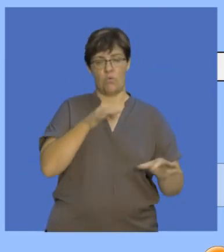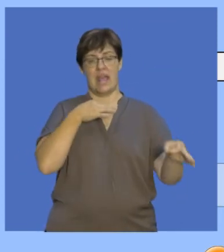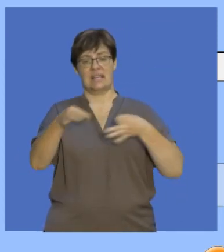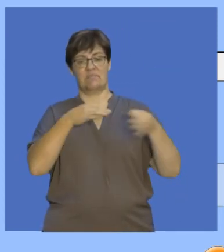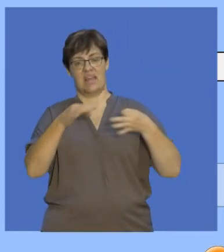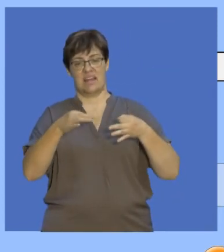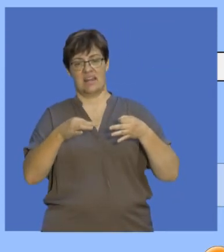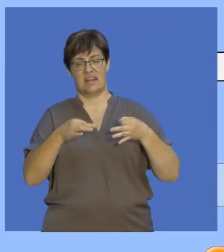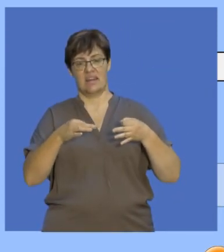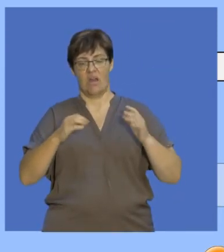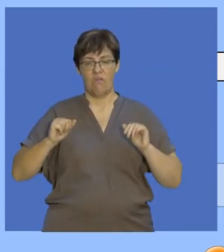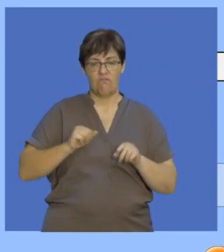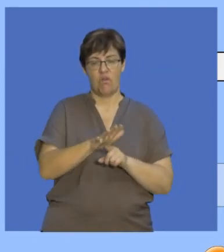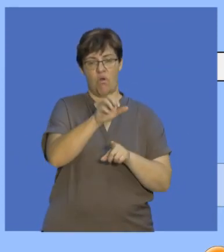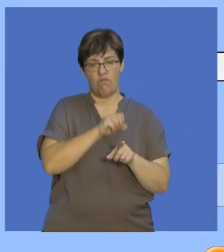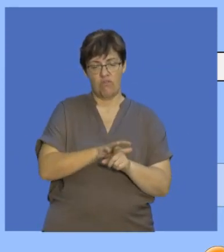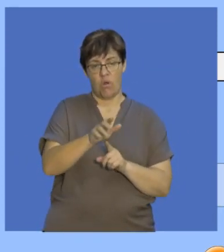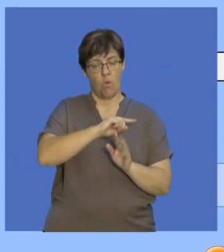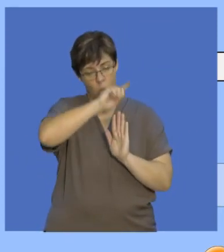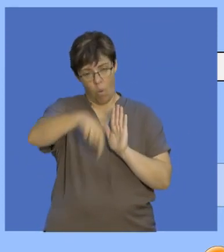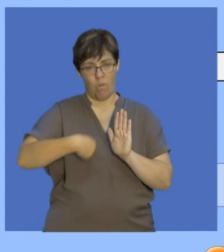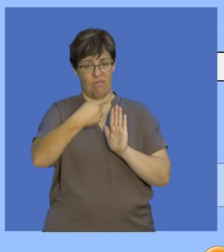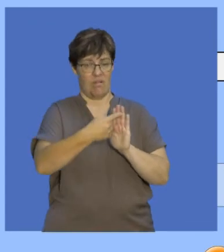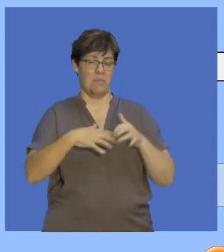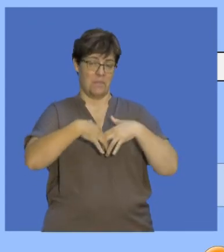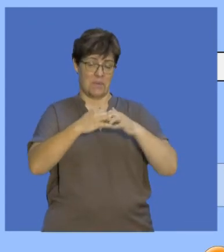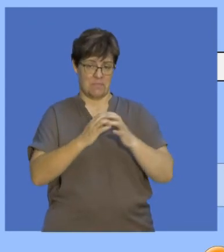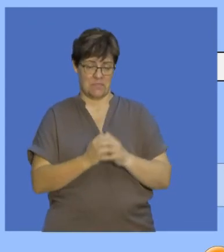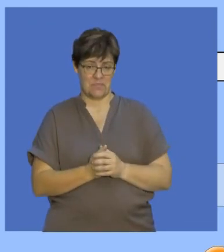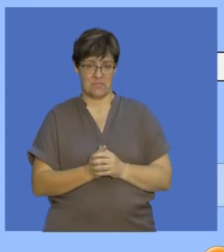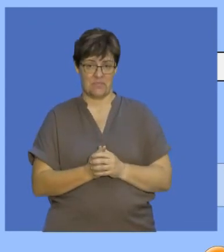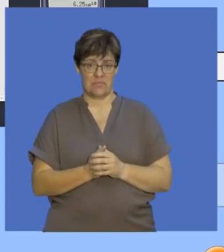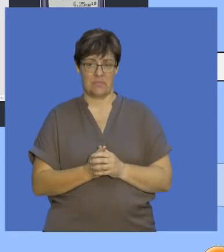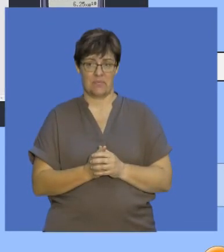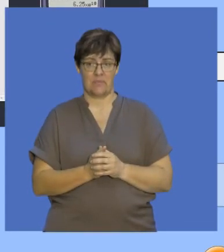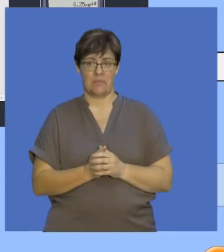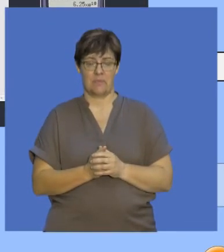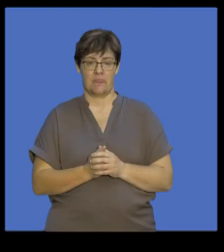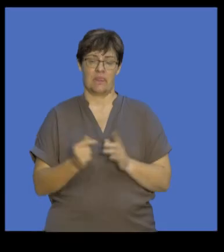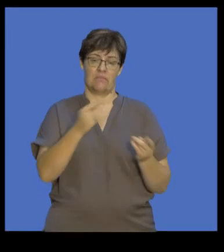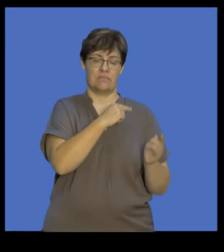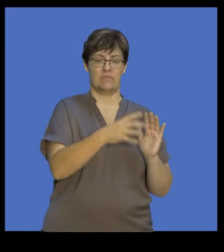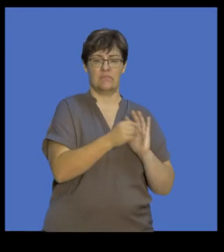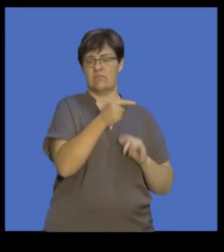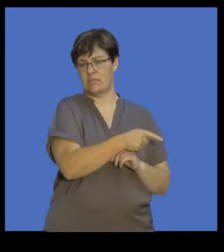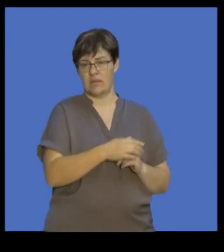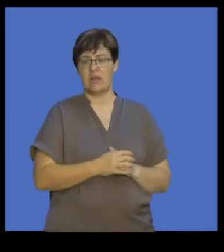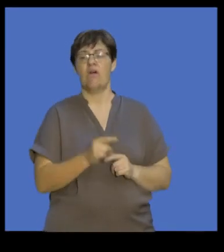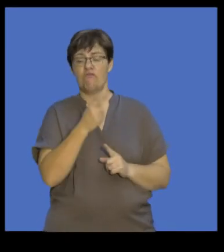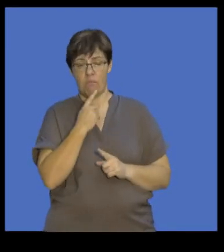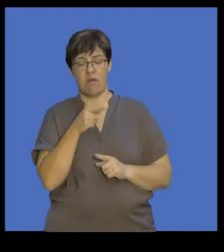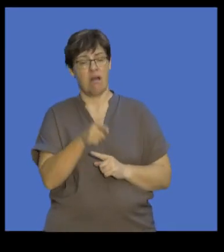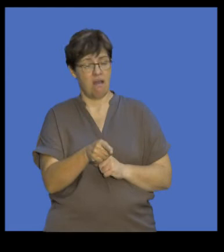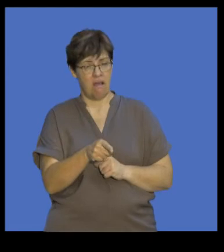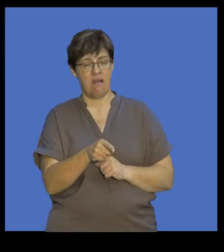way in which we describe the flow of current in all circuits that we set up. Okay, let's go back to our simulation.